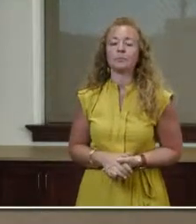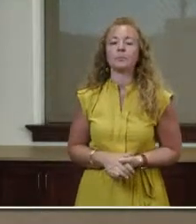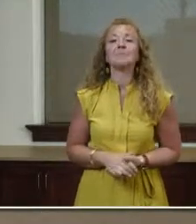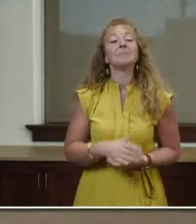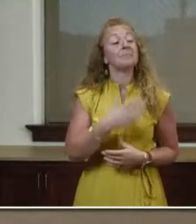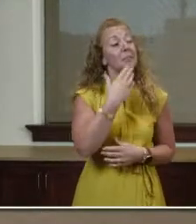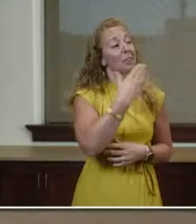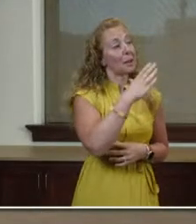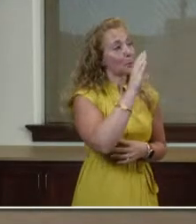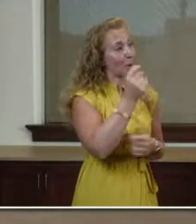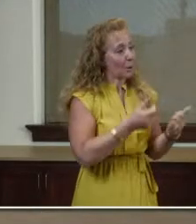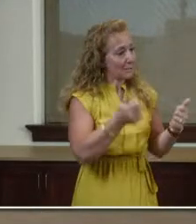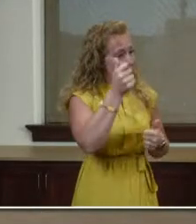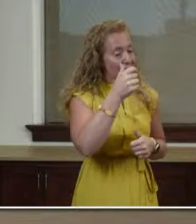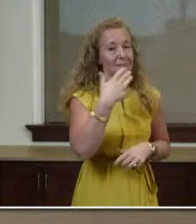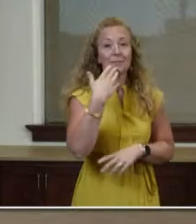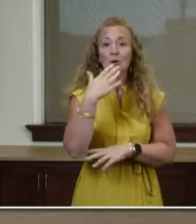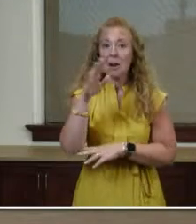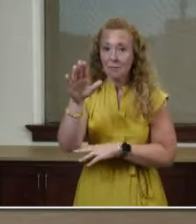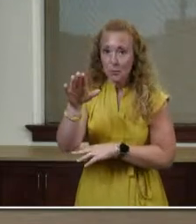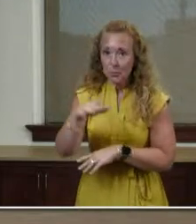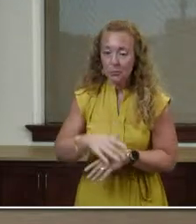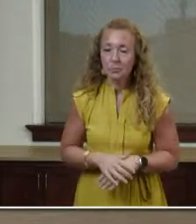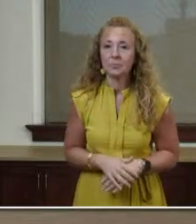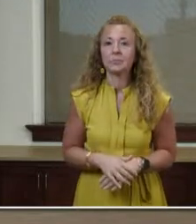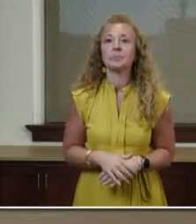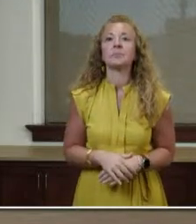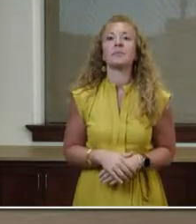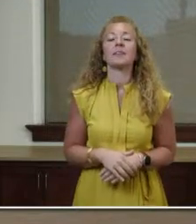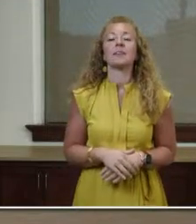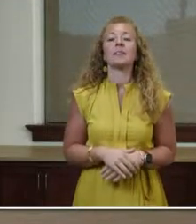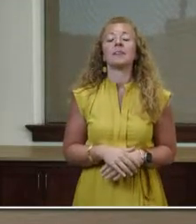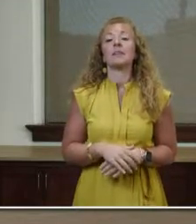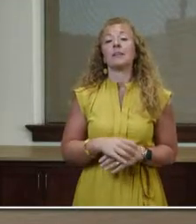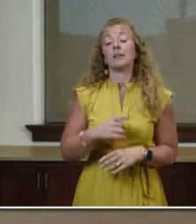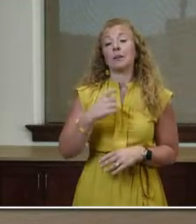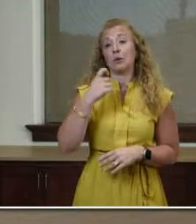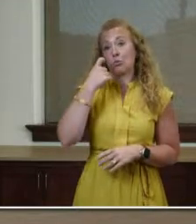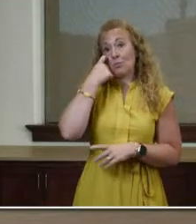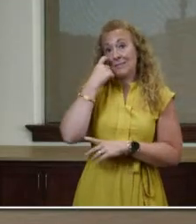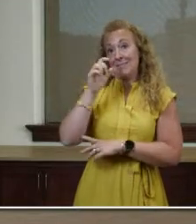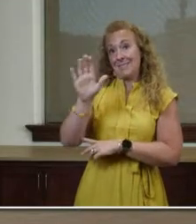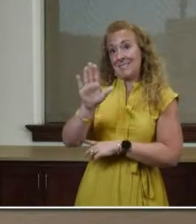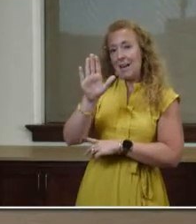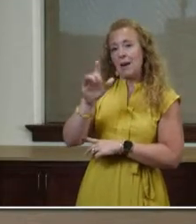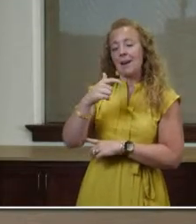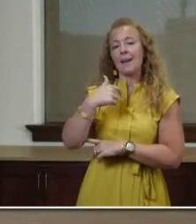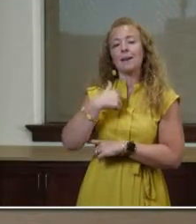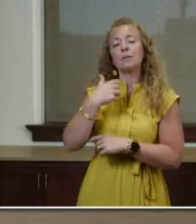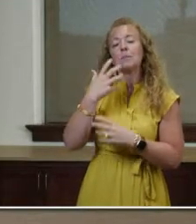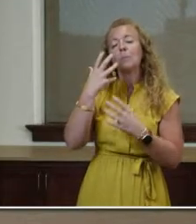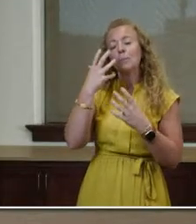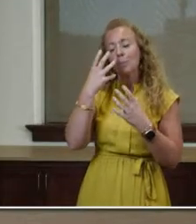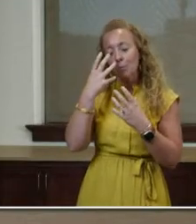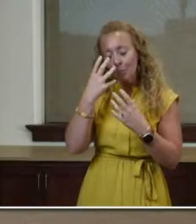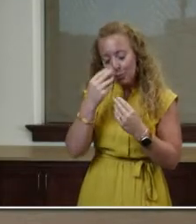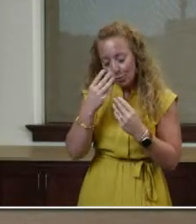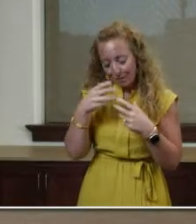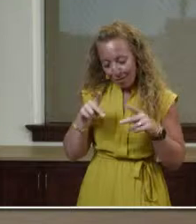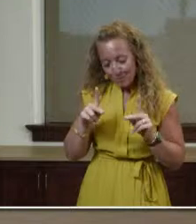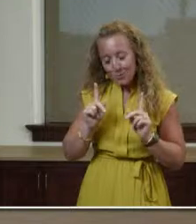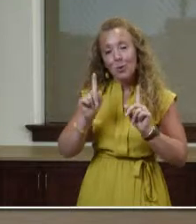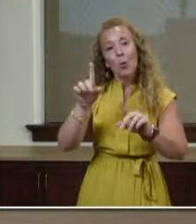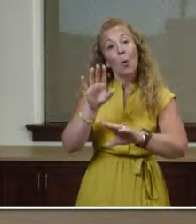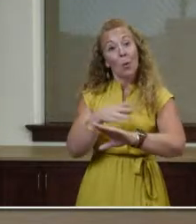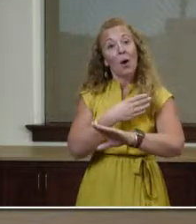Thank you, County Executive. Good afternoon. This past Sunday, I had really the lovely opportunity to go to a music